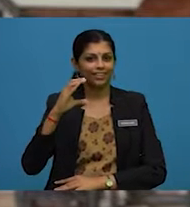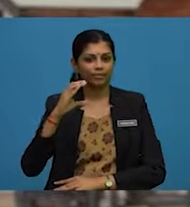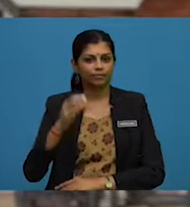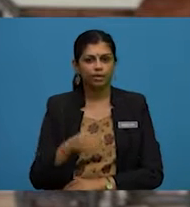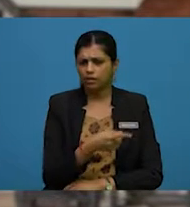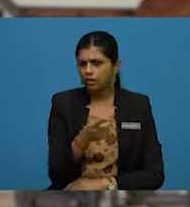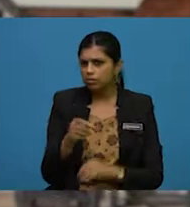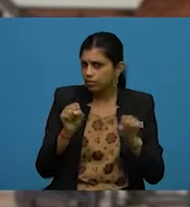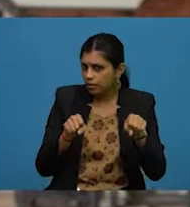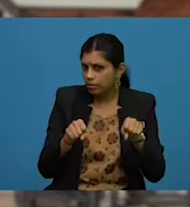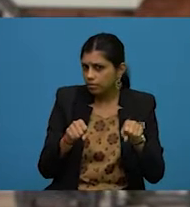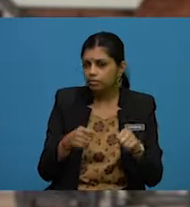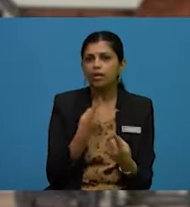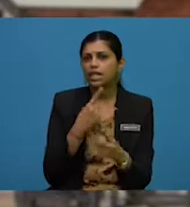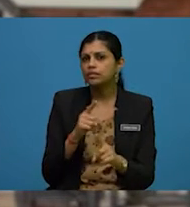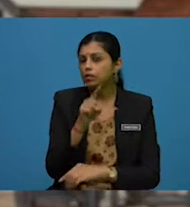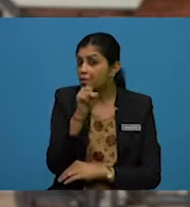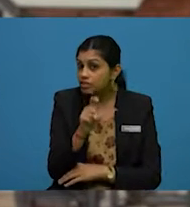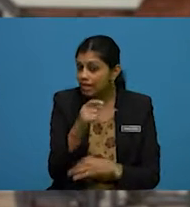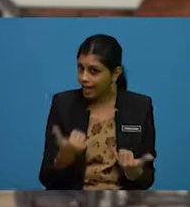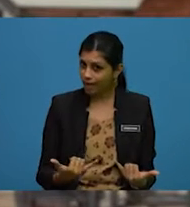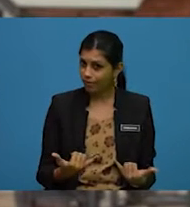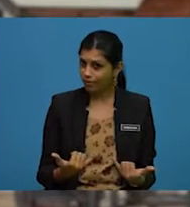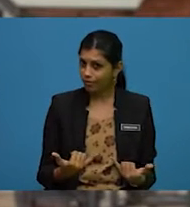Are you able to answer the question now?